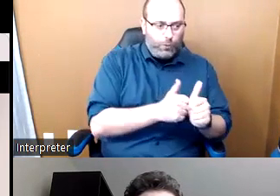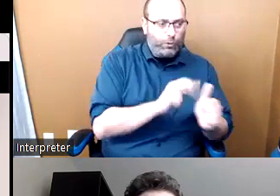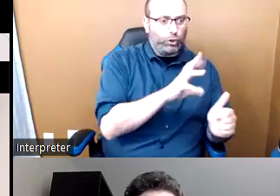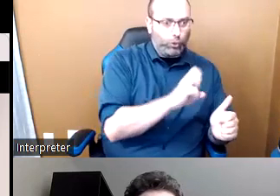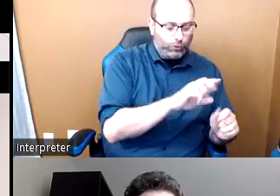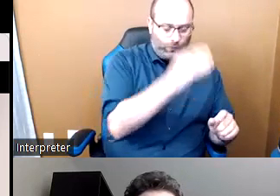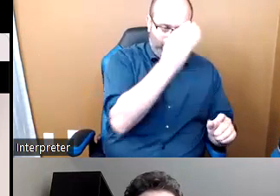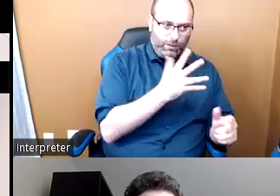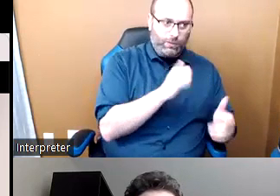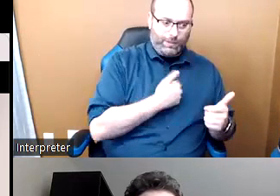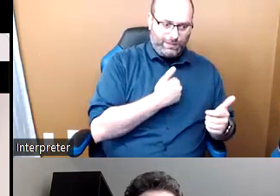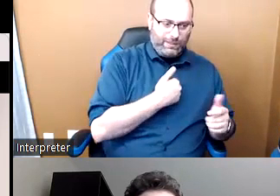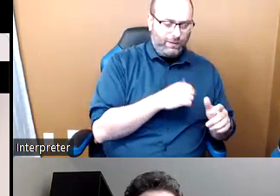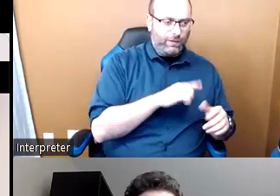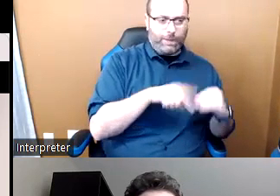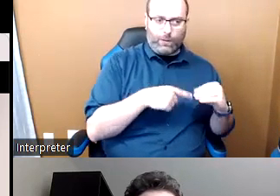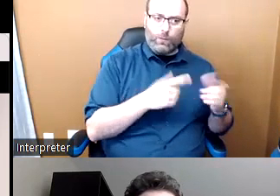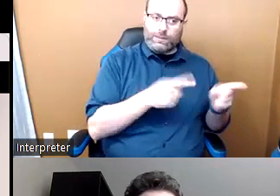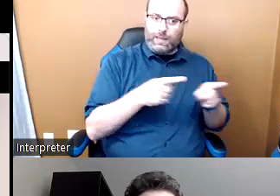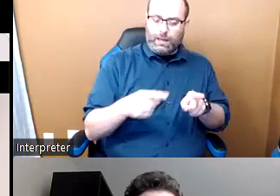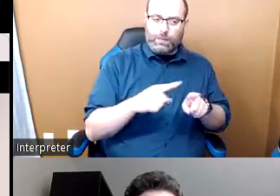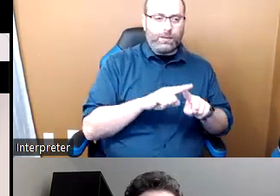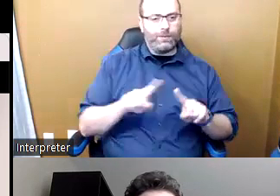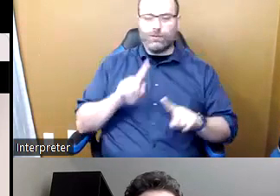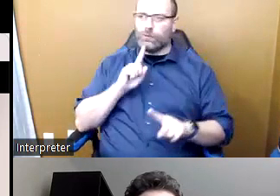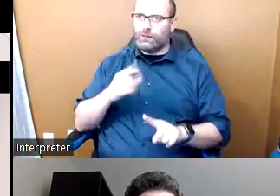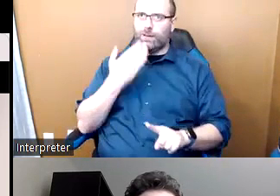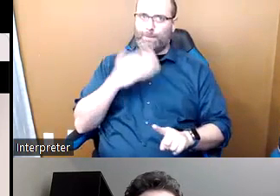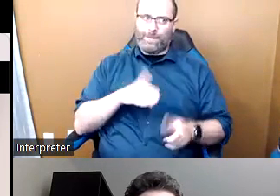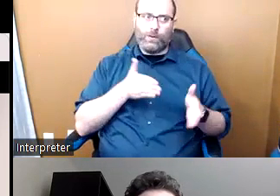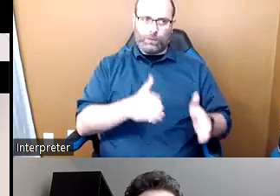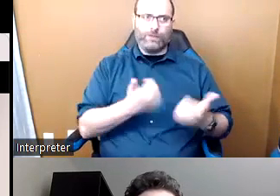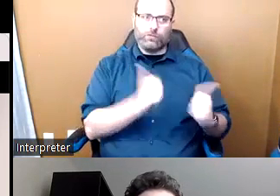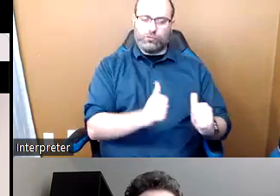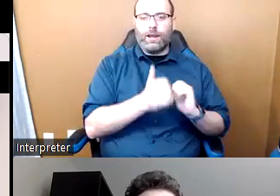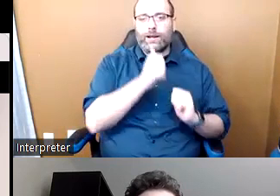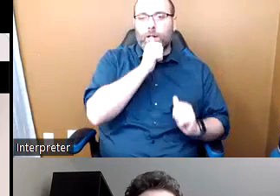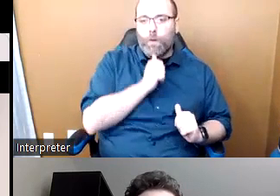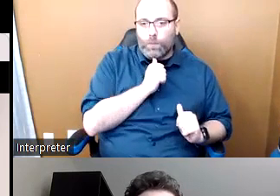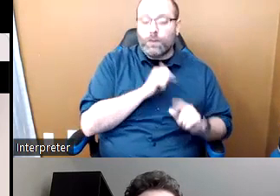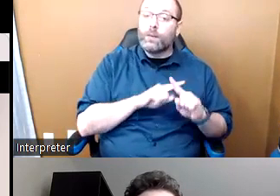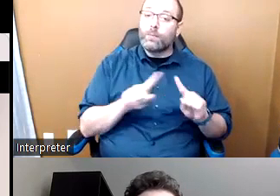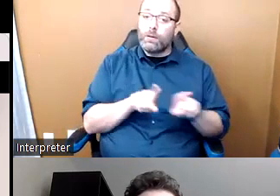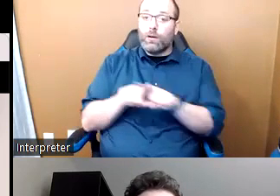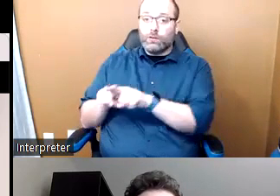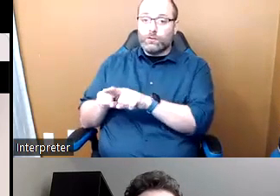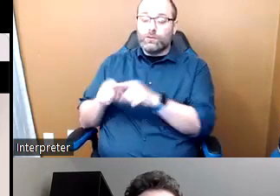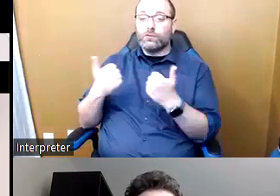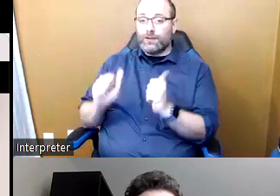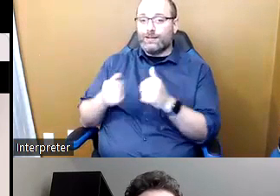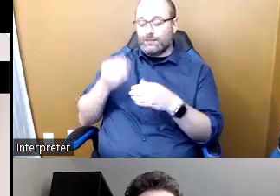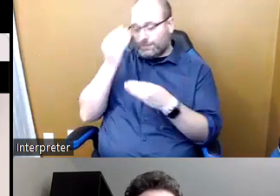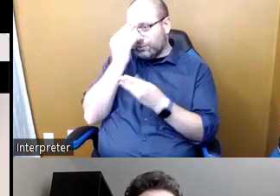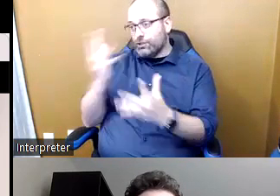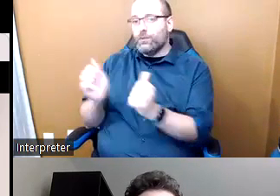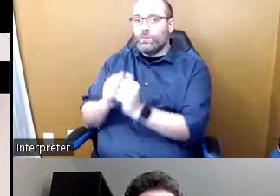but just like a really maladaptive way of trying to cope. I've also been able to share that with patients, which was kind of helpful for